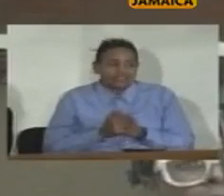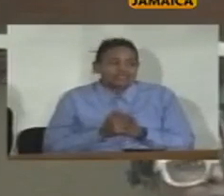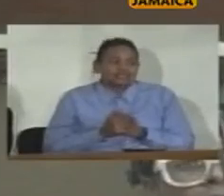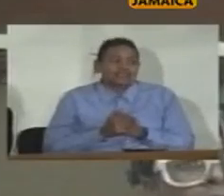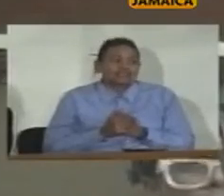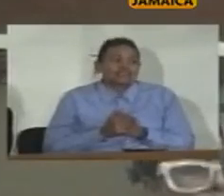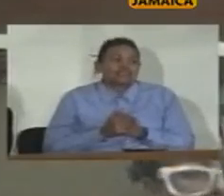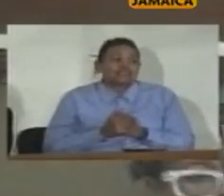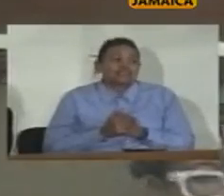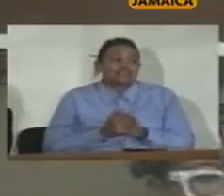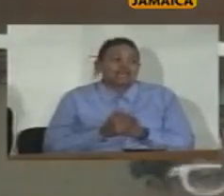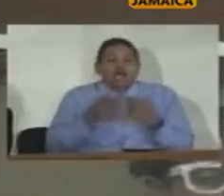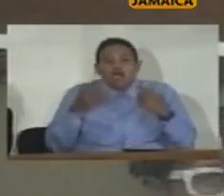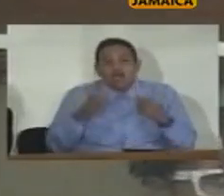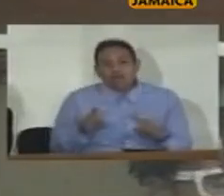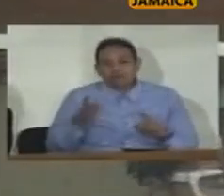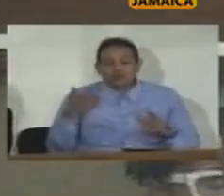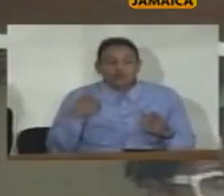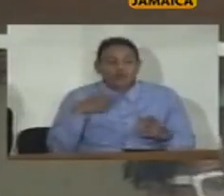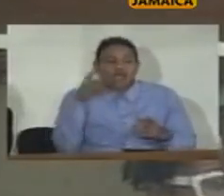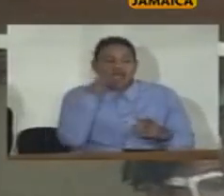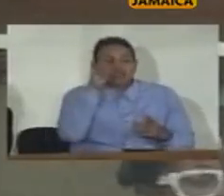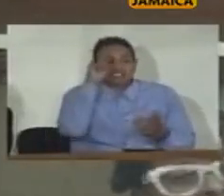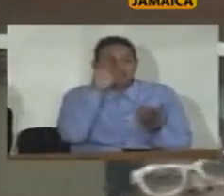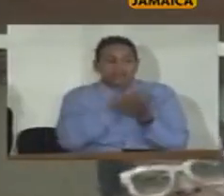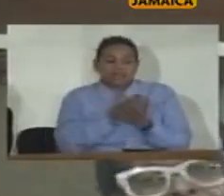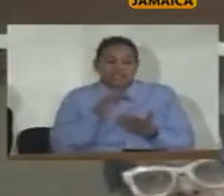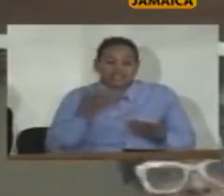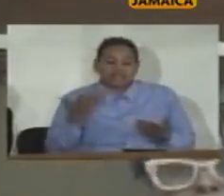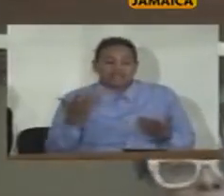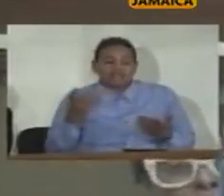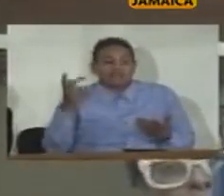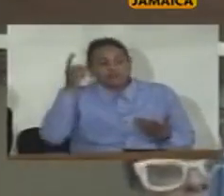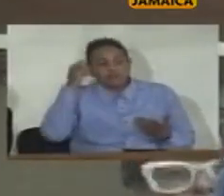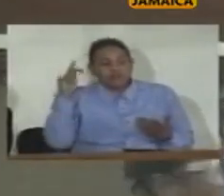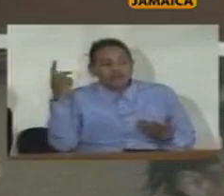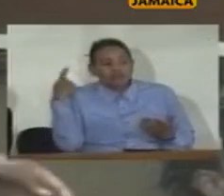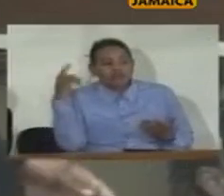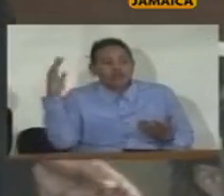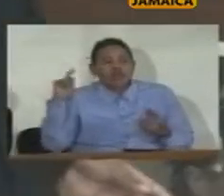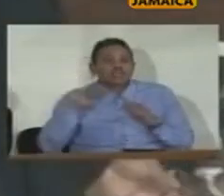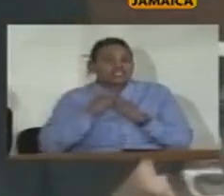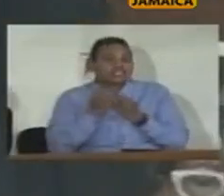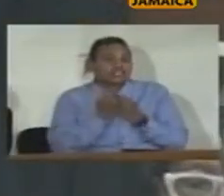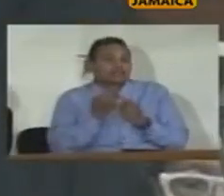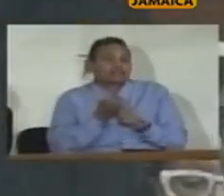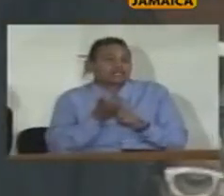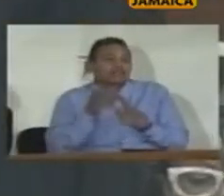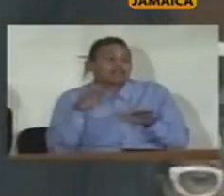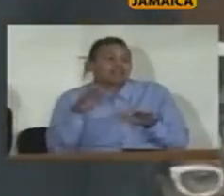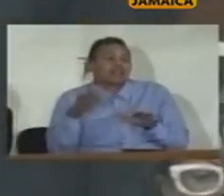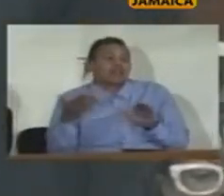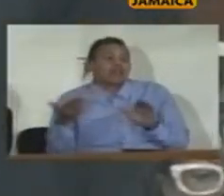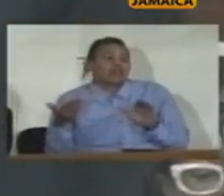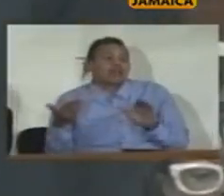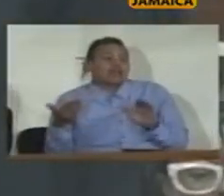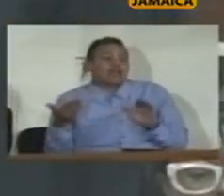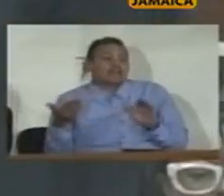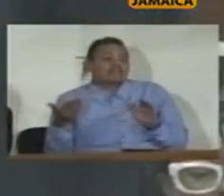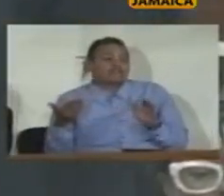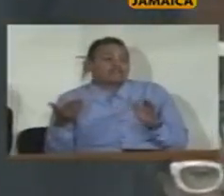Coincidentally, we're being asked to believe that because the principal and her team would not go against the